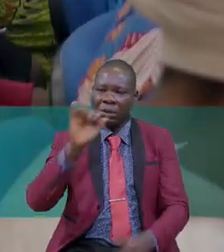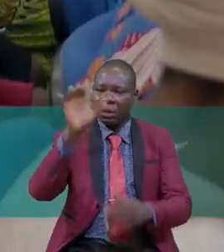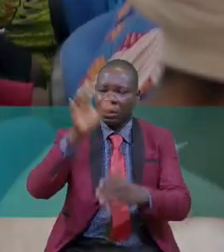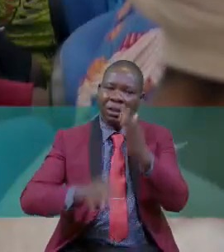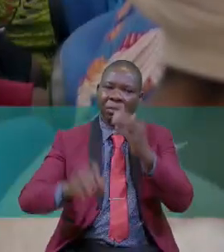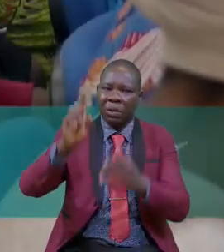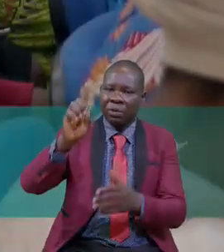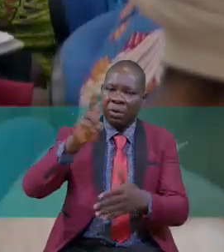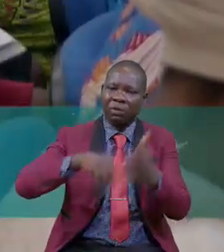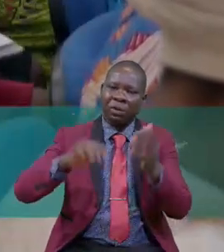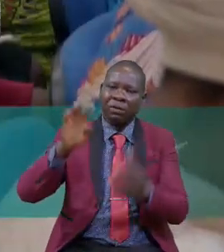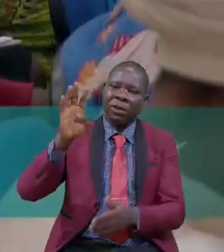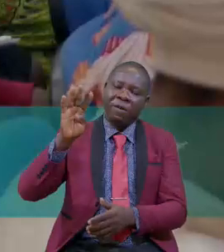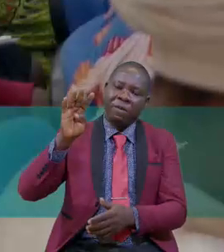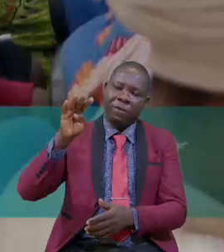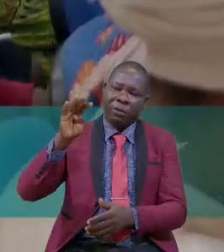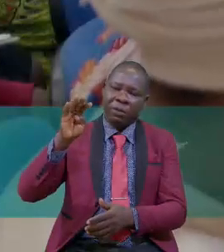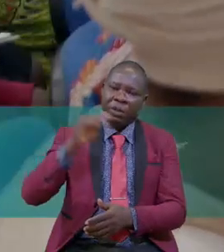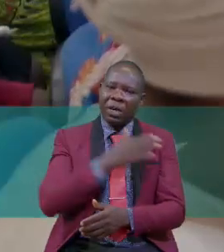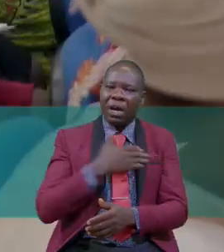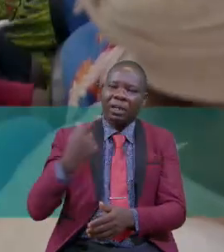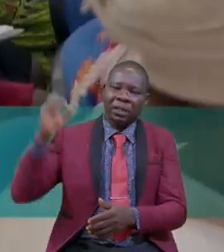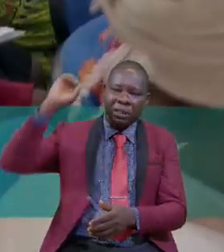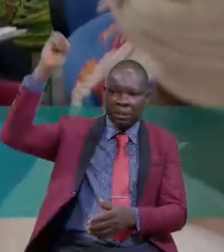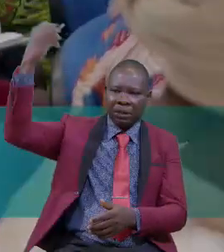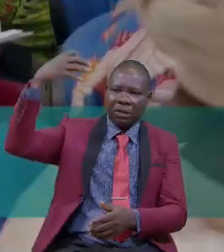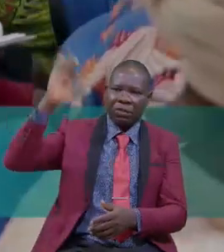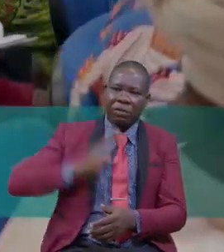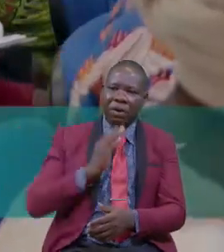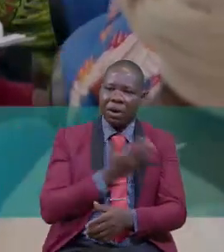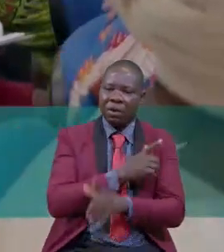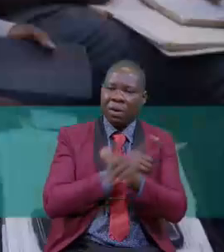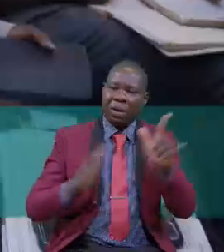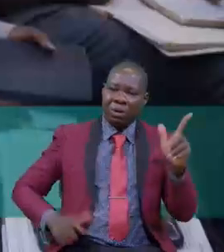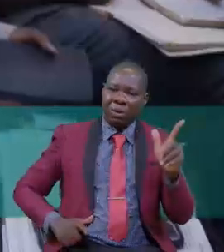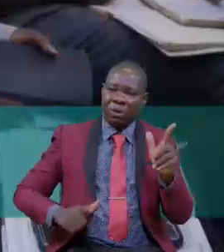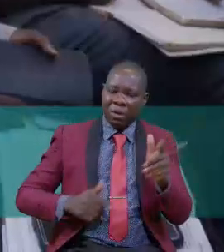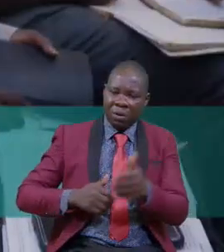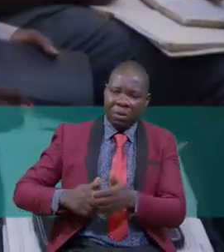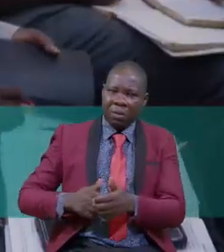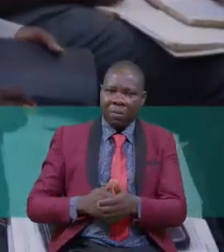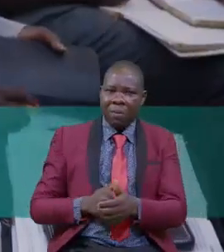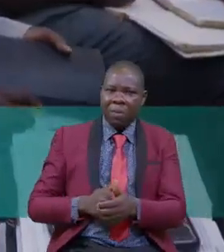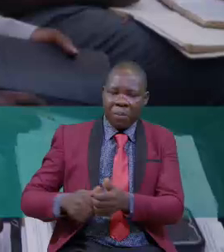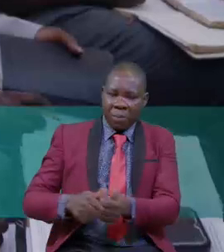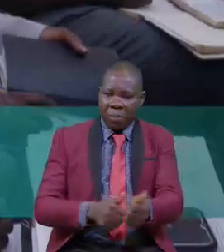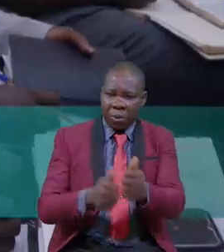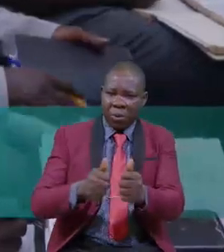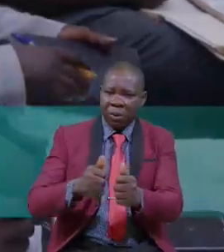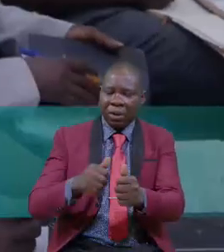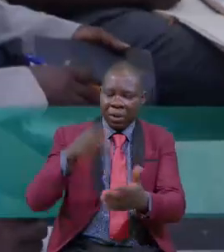14. And the grace of our Lord, Paul the apostle, realized. How could I become a preacher when I was